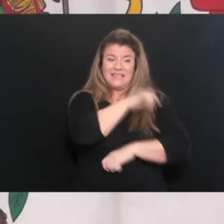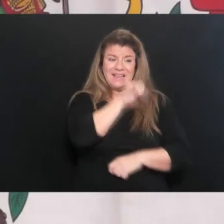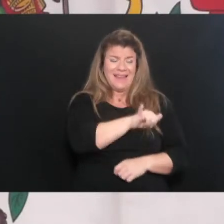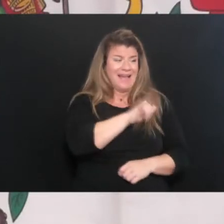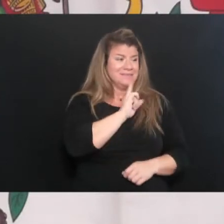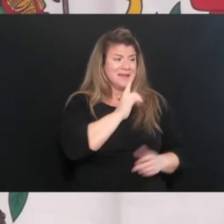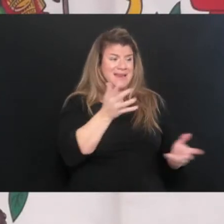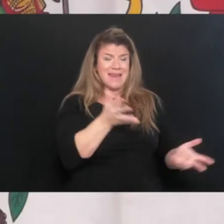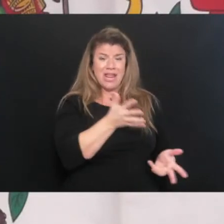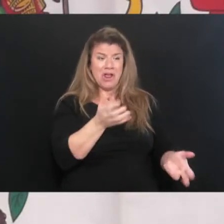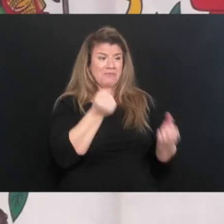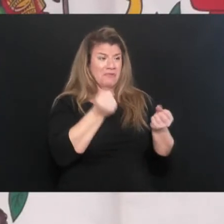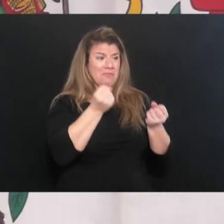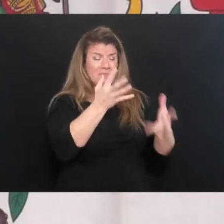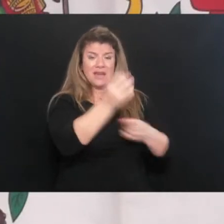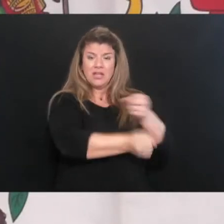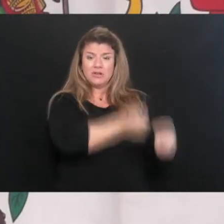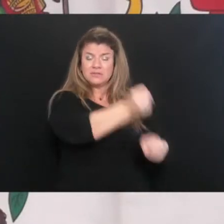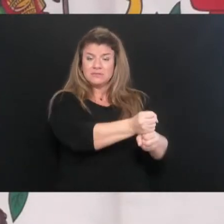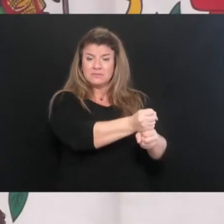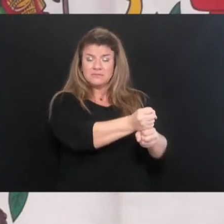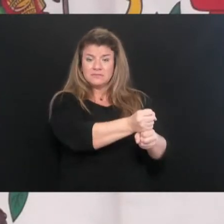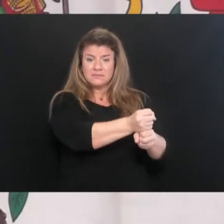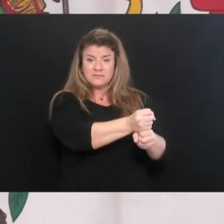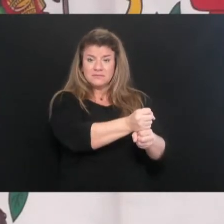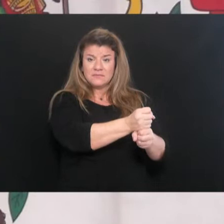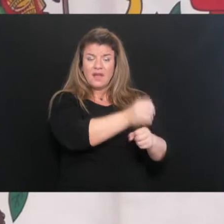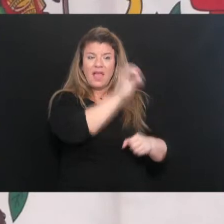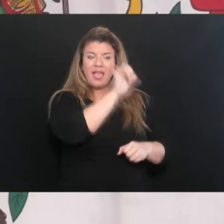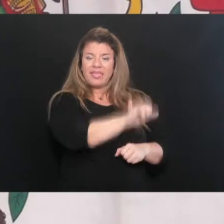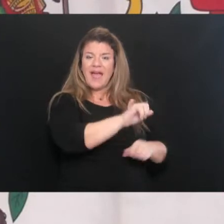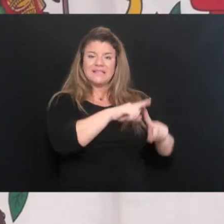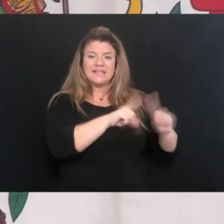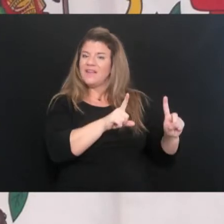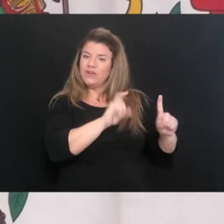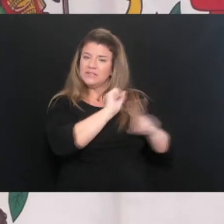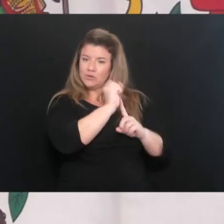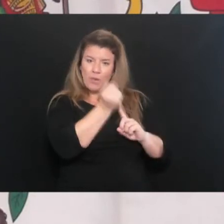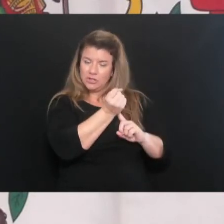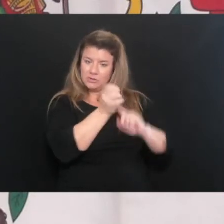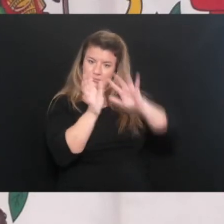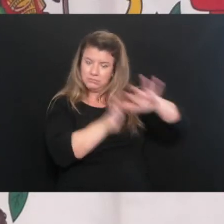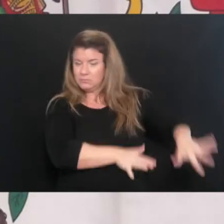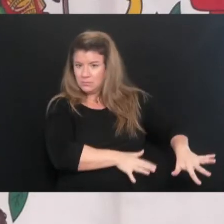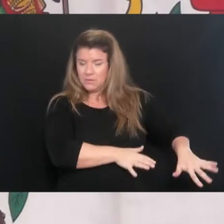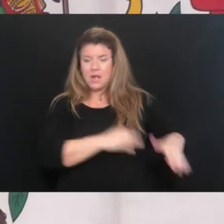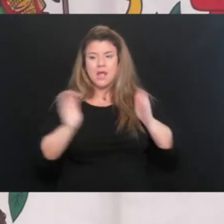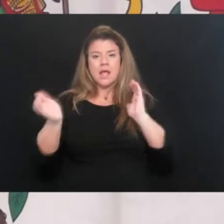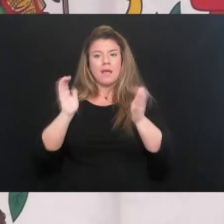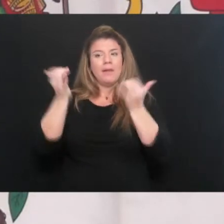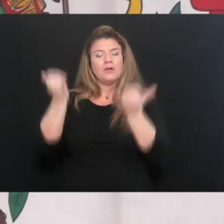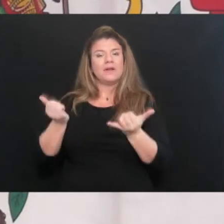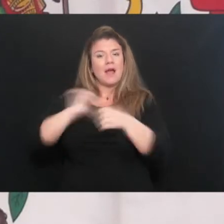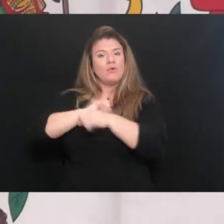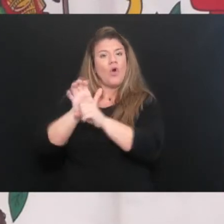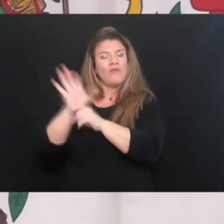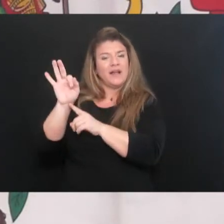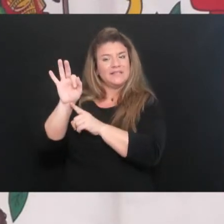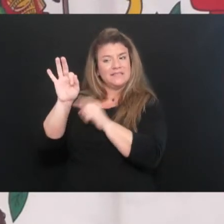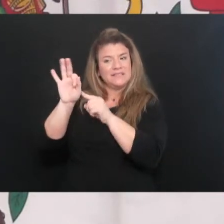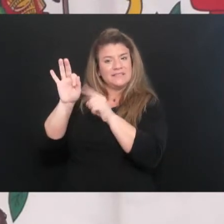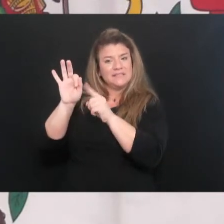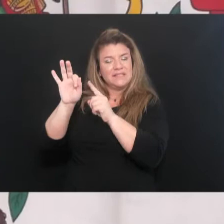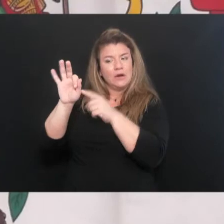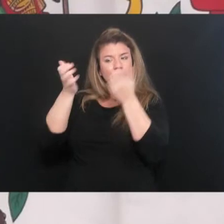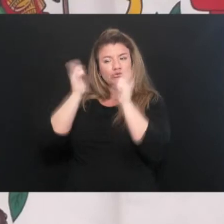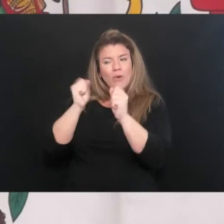have weathered a test of time that is a lot longer test of time than what we have tried to navigate our way